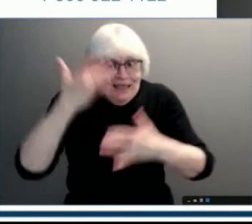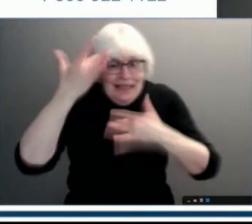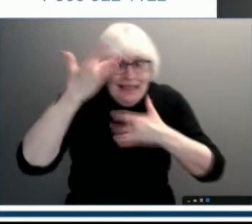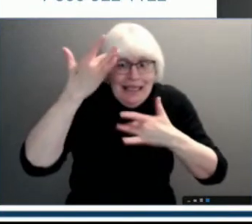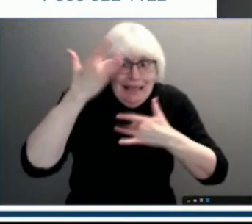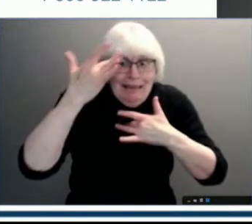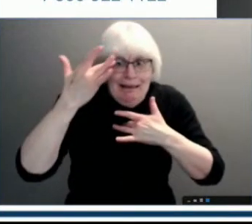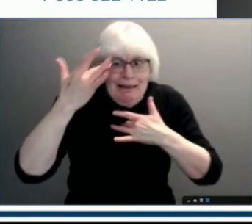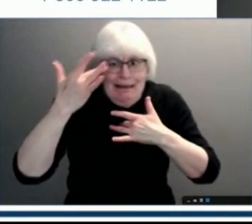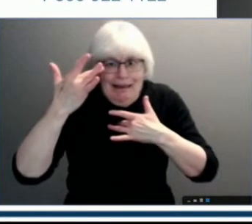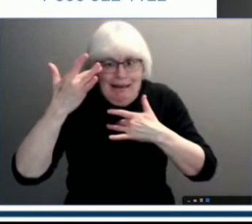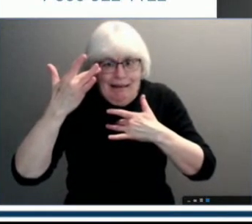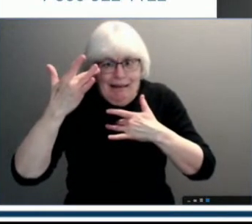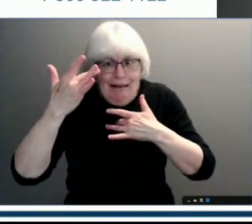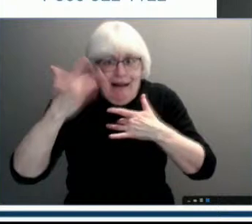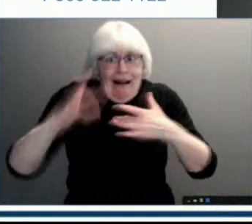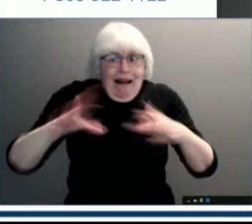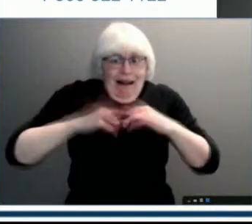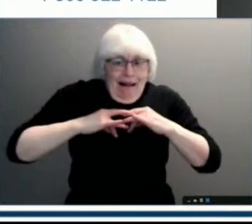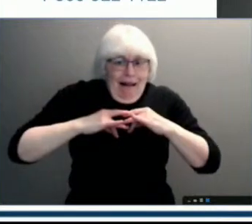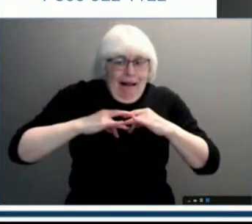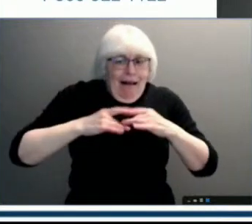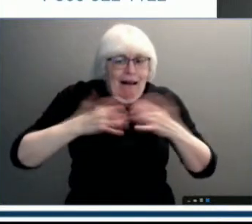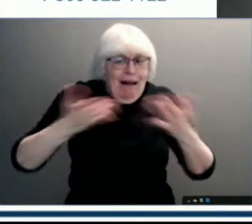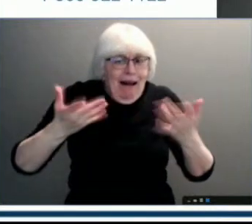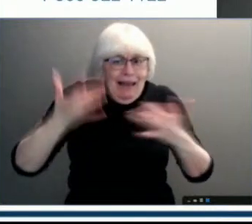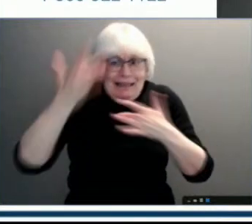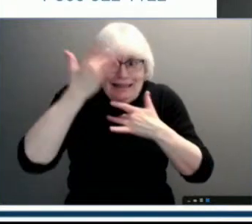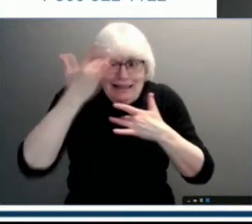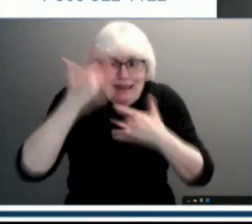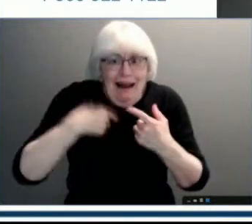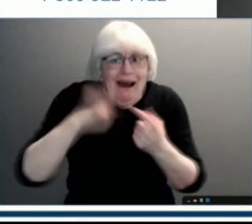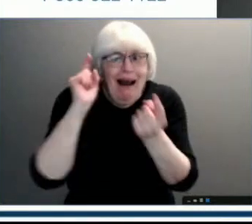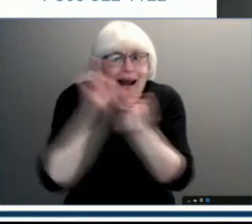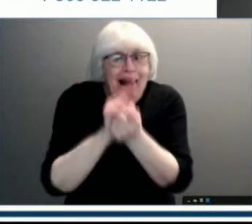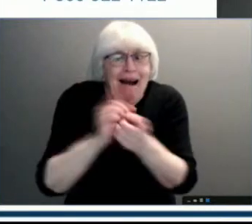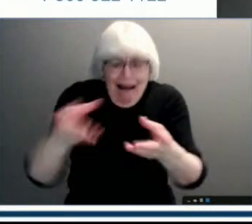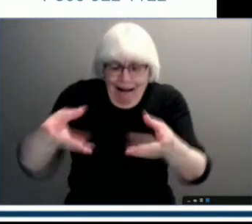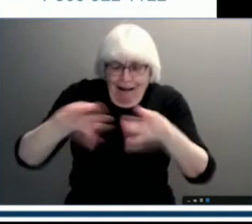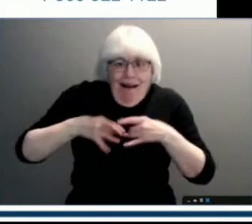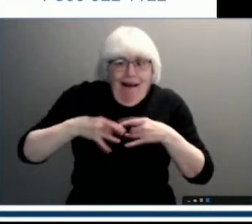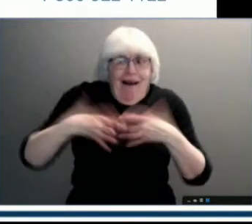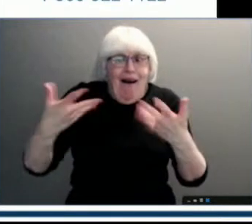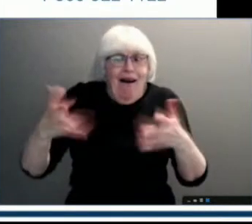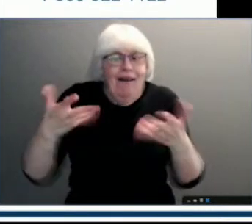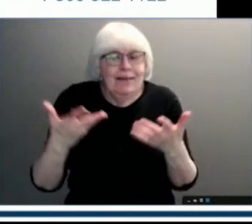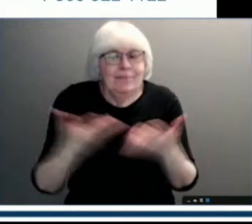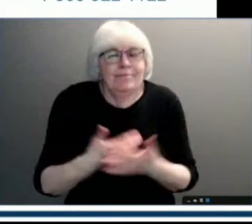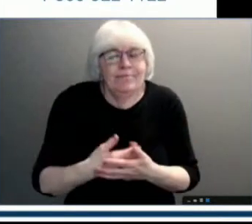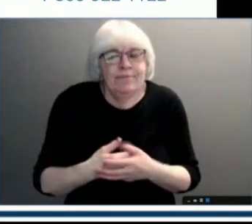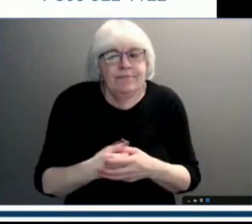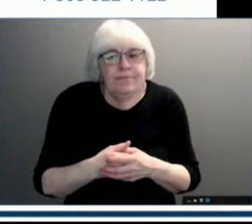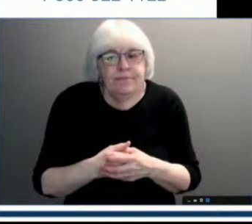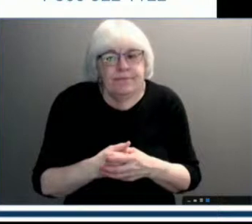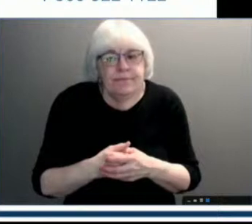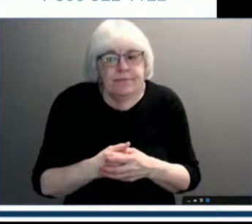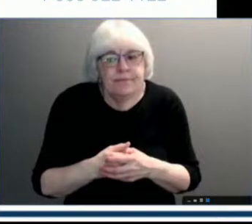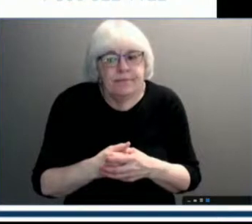have been identified as a close contact and therefore have to be in a period of isolation. Felix, do you have a follow-up